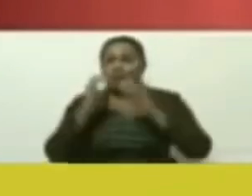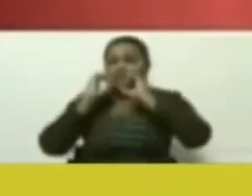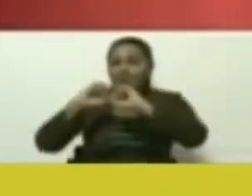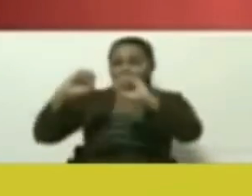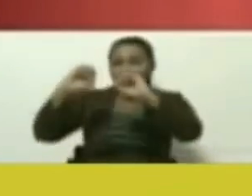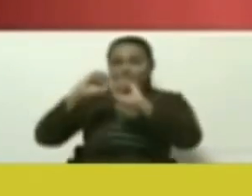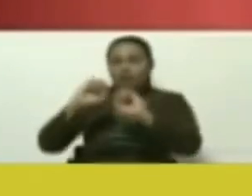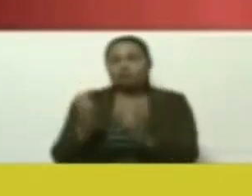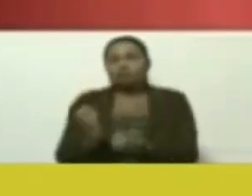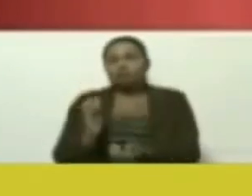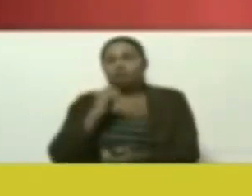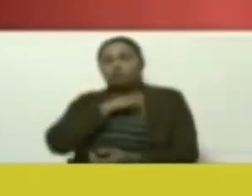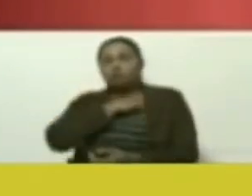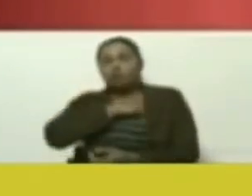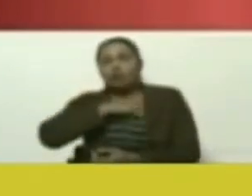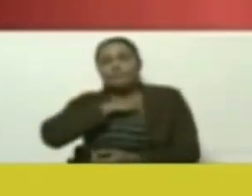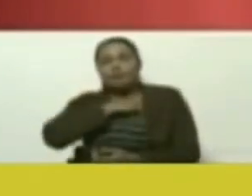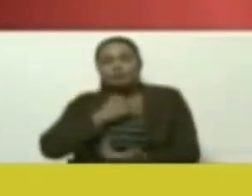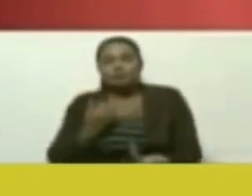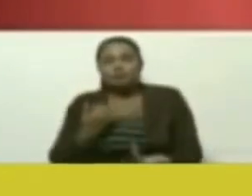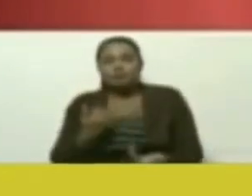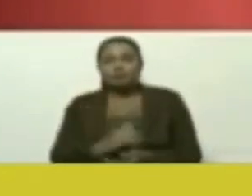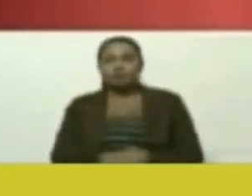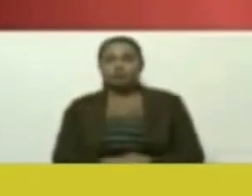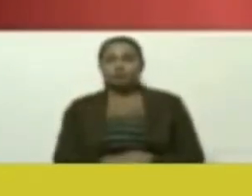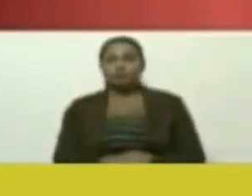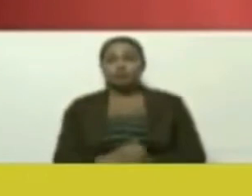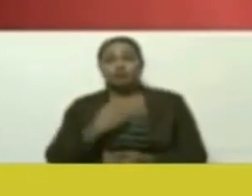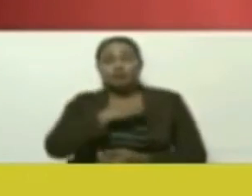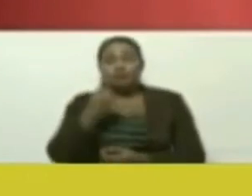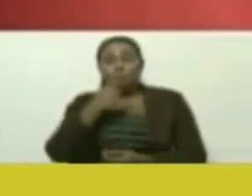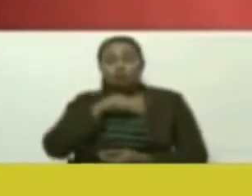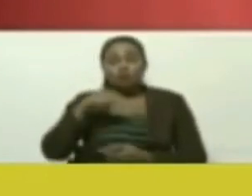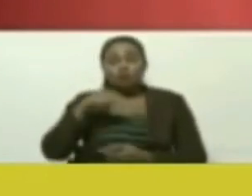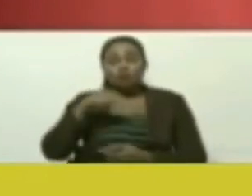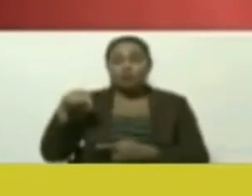And the same thing, we can say the same thing about Finland.